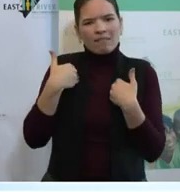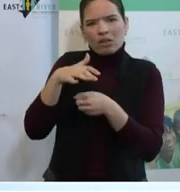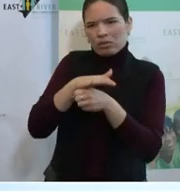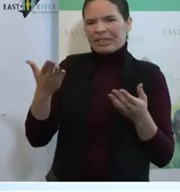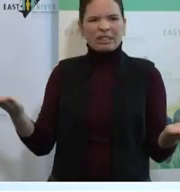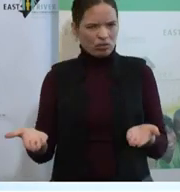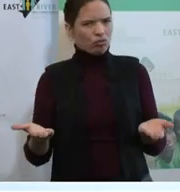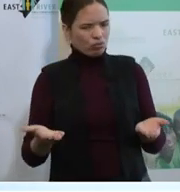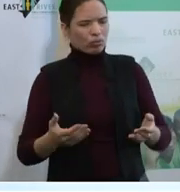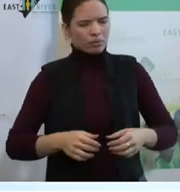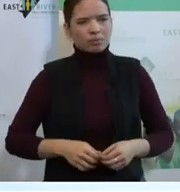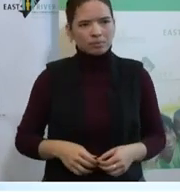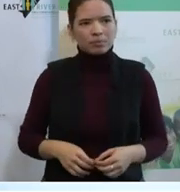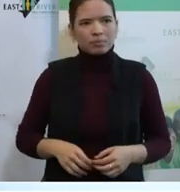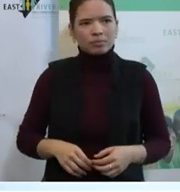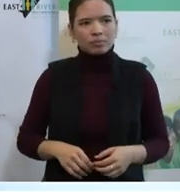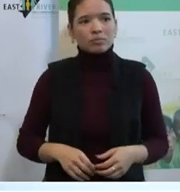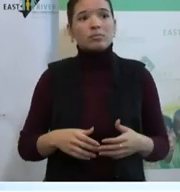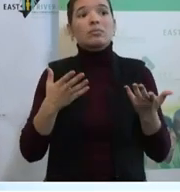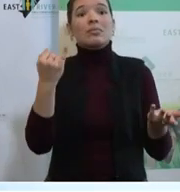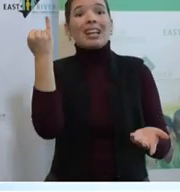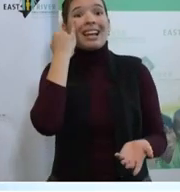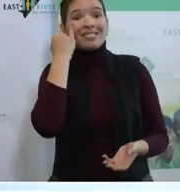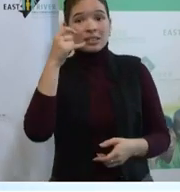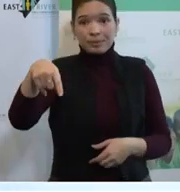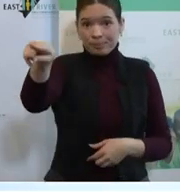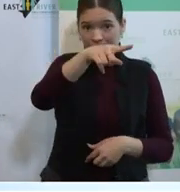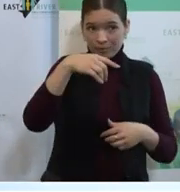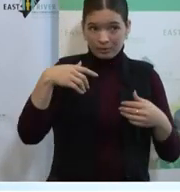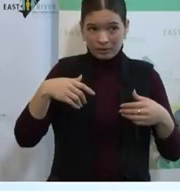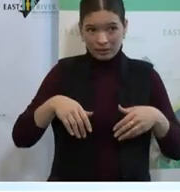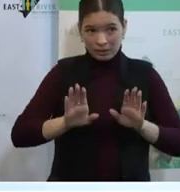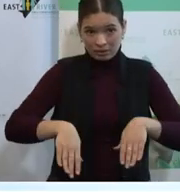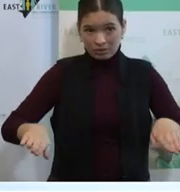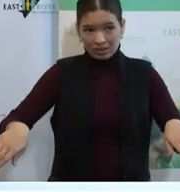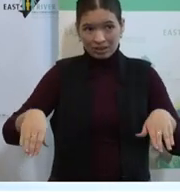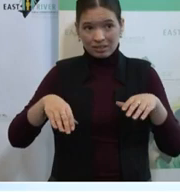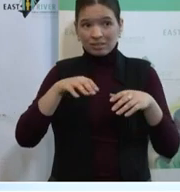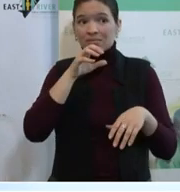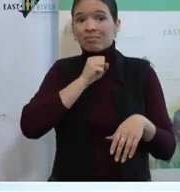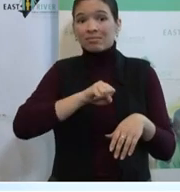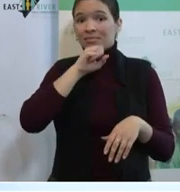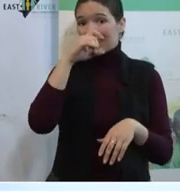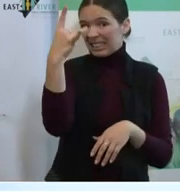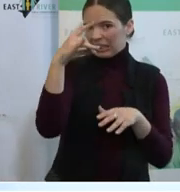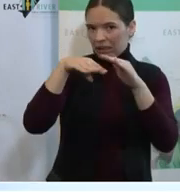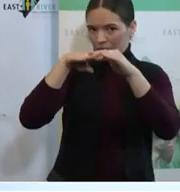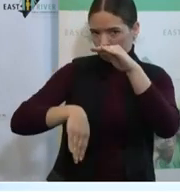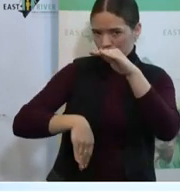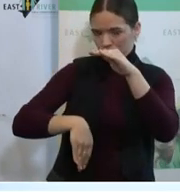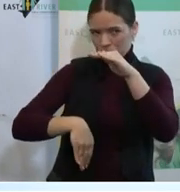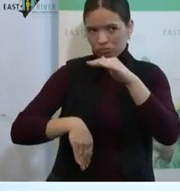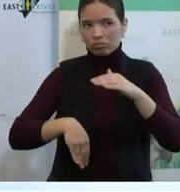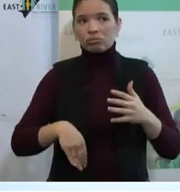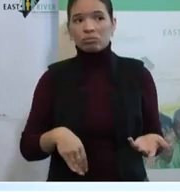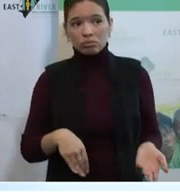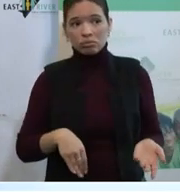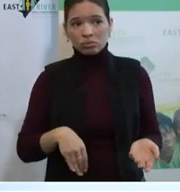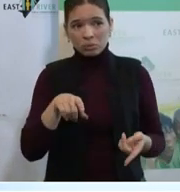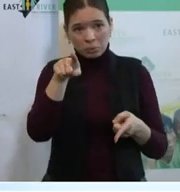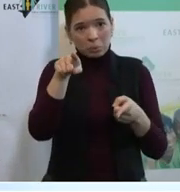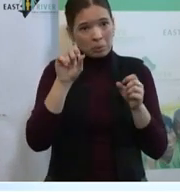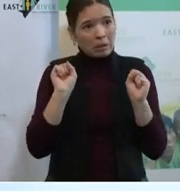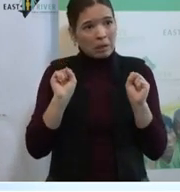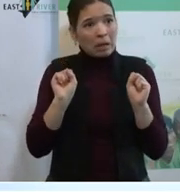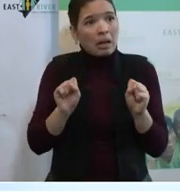in the house under 18 and did not file a 2021 tax return, you may be missing out on the child tax credit, which was a large refundable